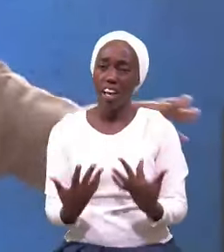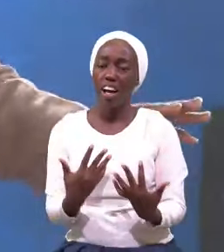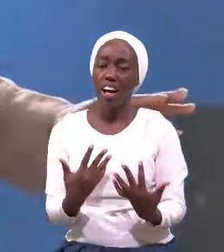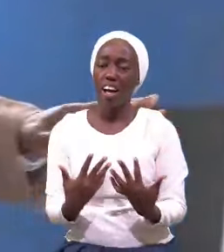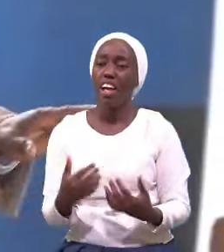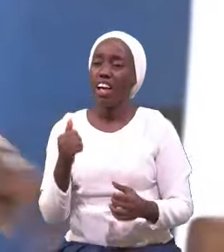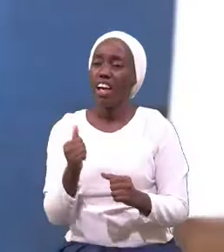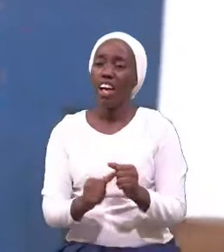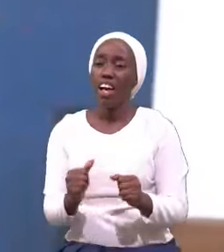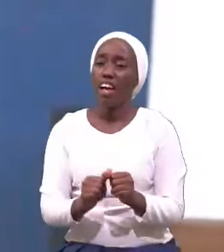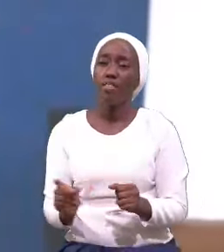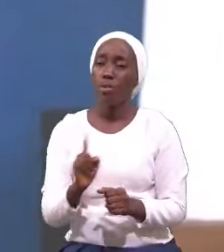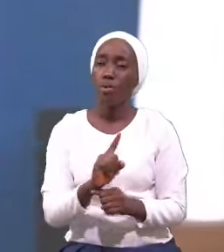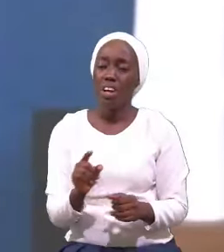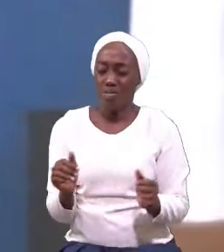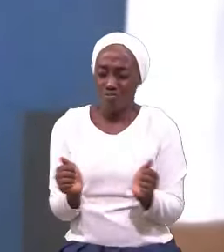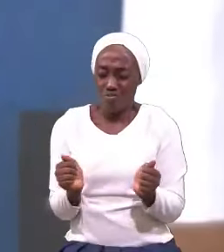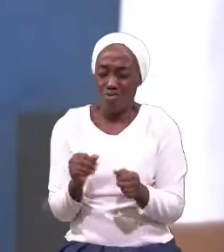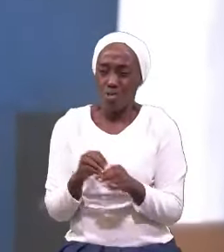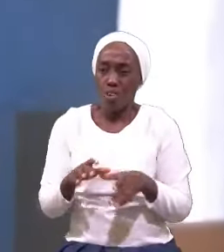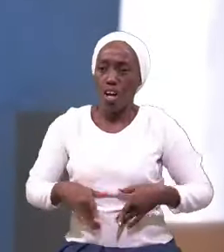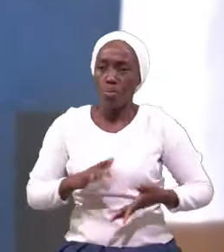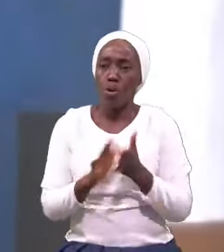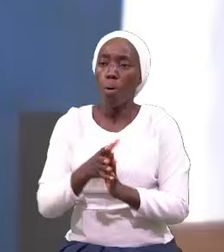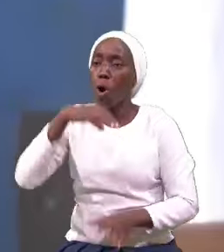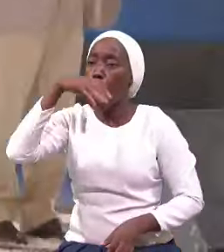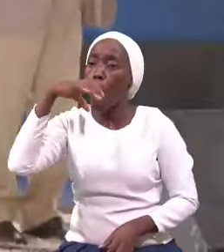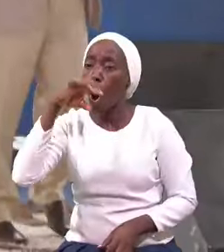Everything cold in your life will become hot.